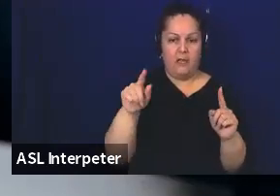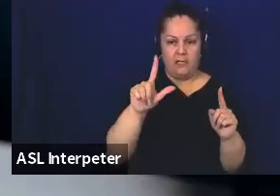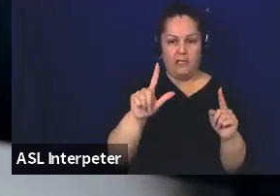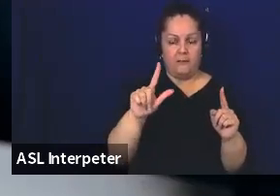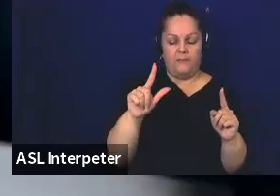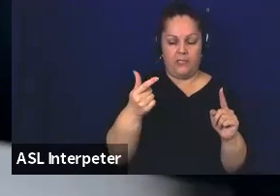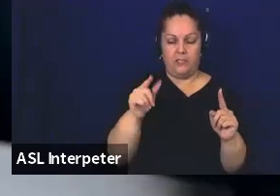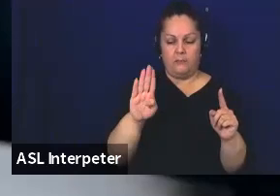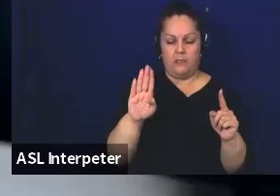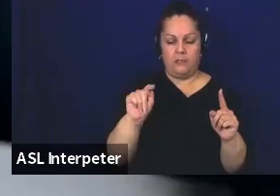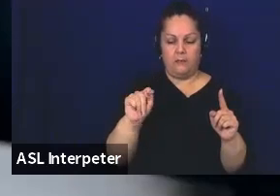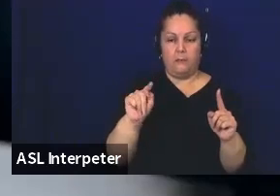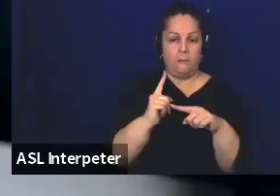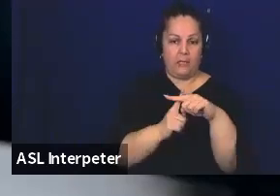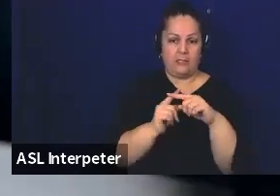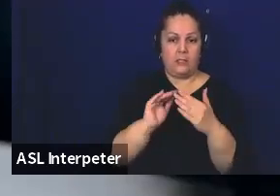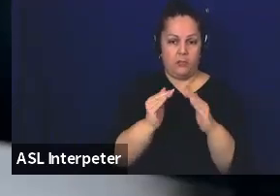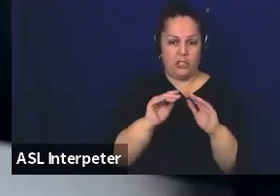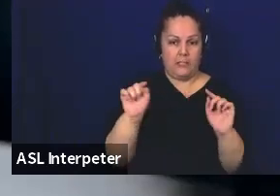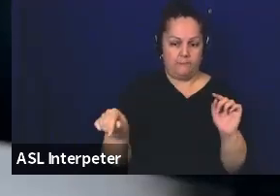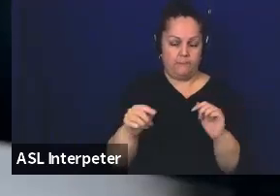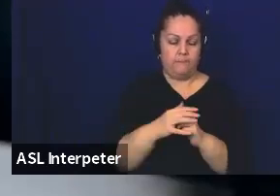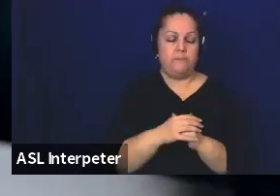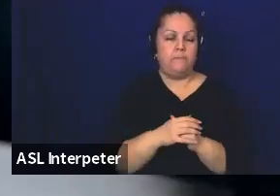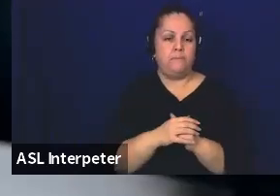LGBTQ+ community.